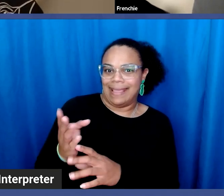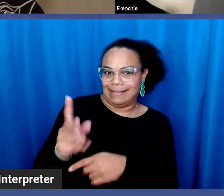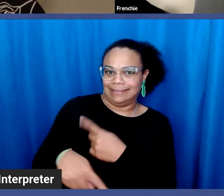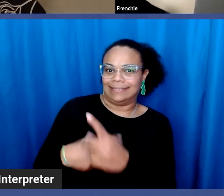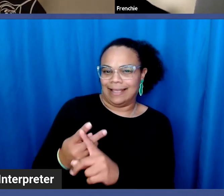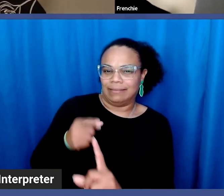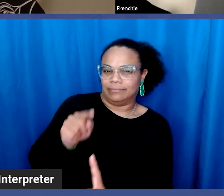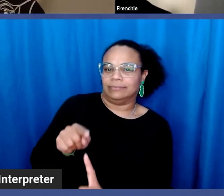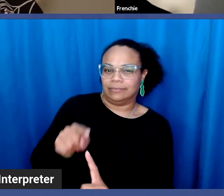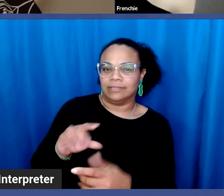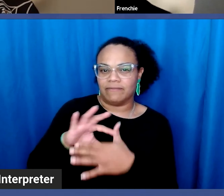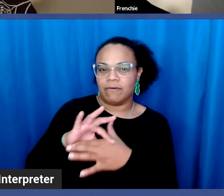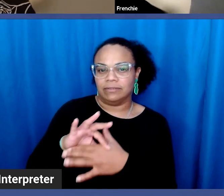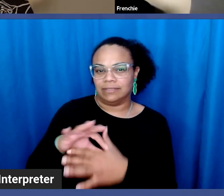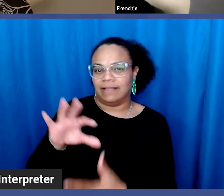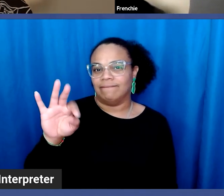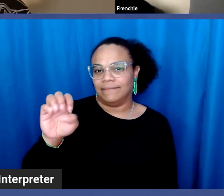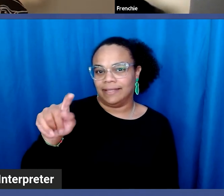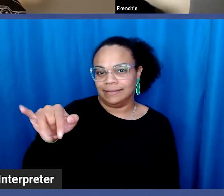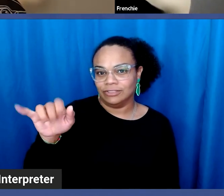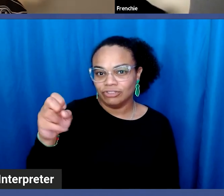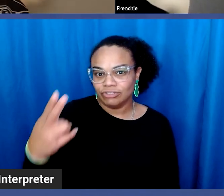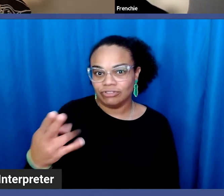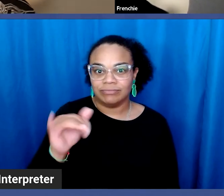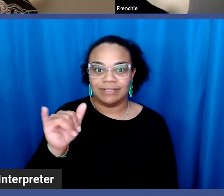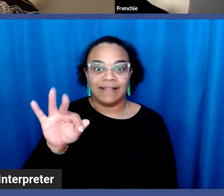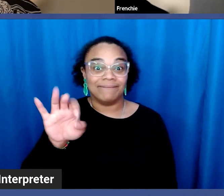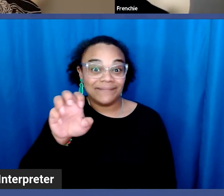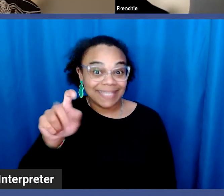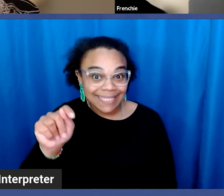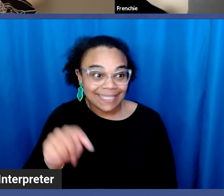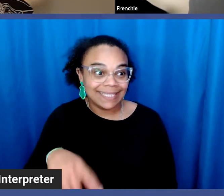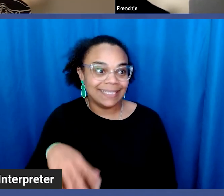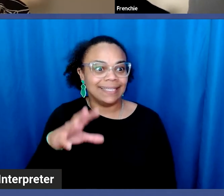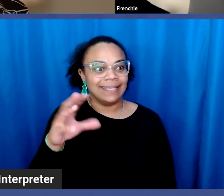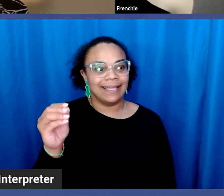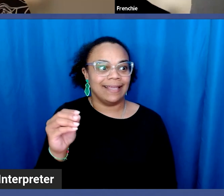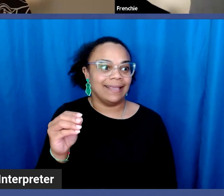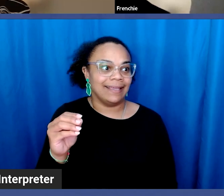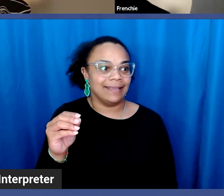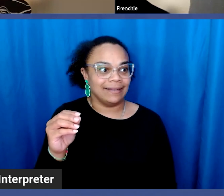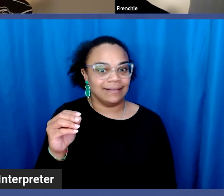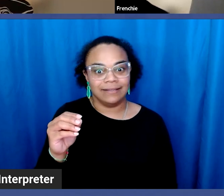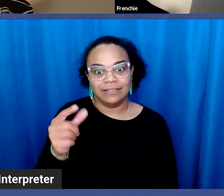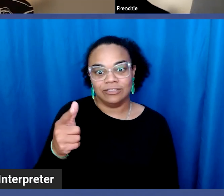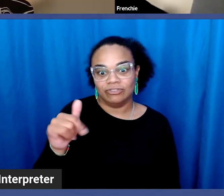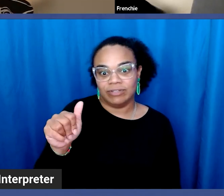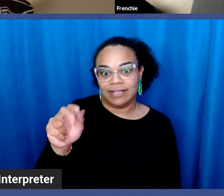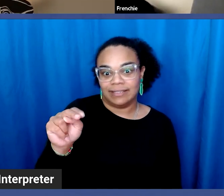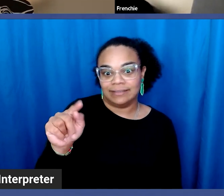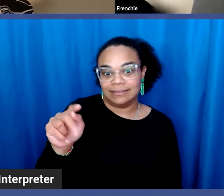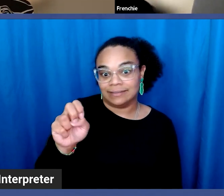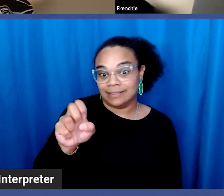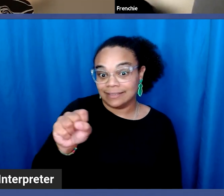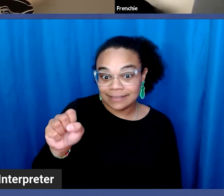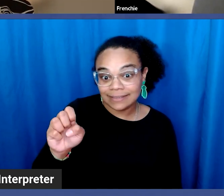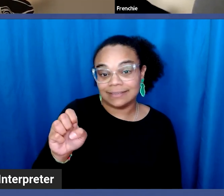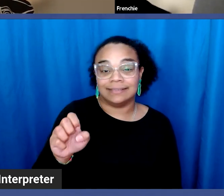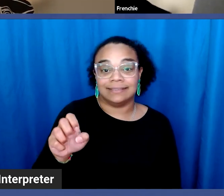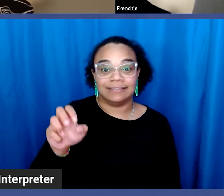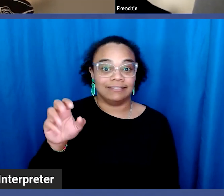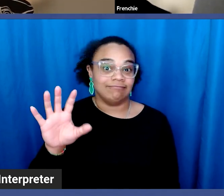fetish content in regards to feet. I'm dabbling in the giantess